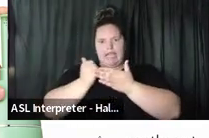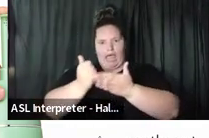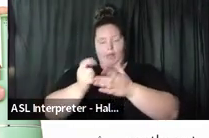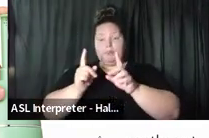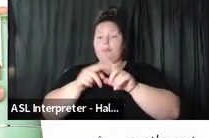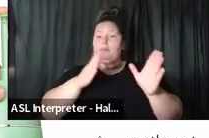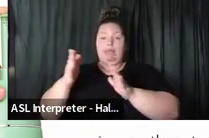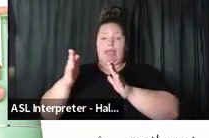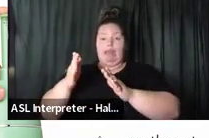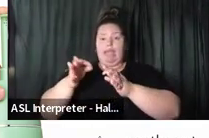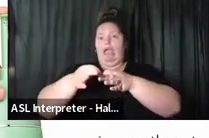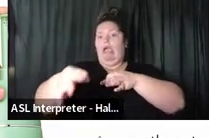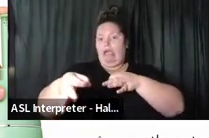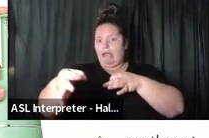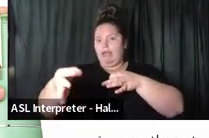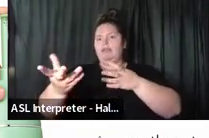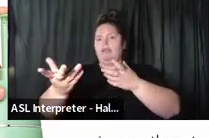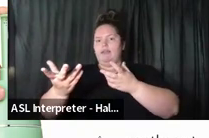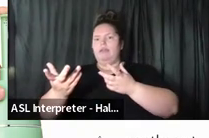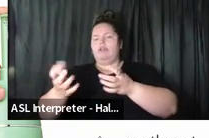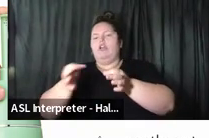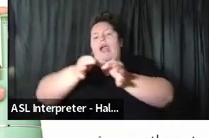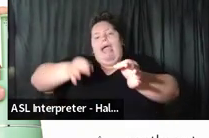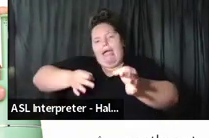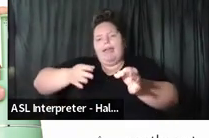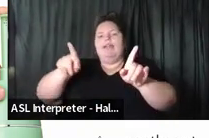ahead is helpful. So using one of those apps